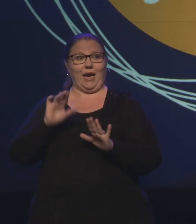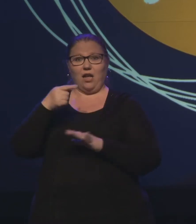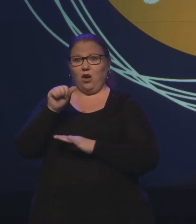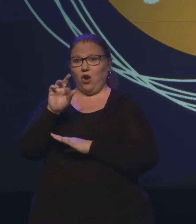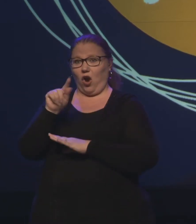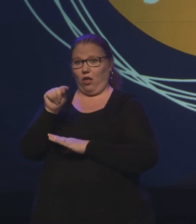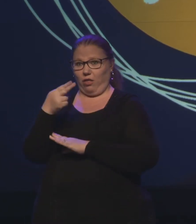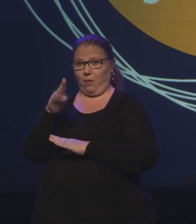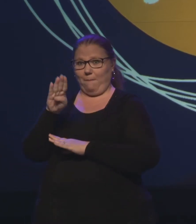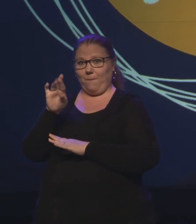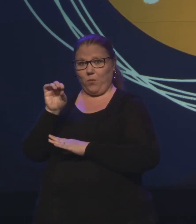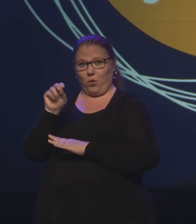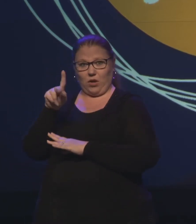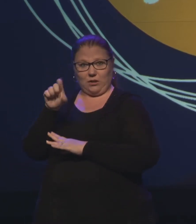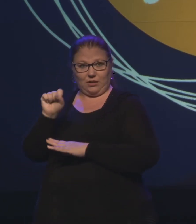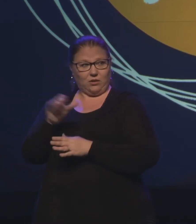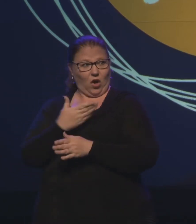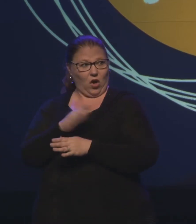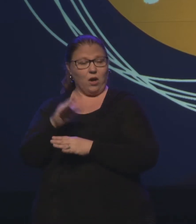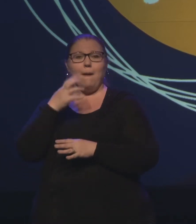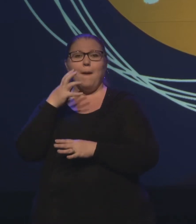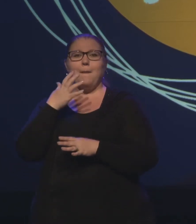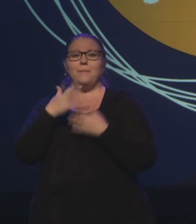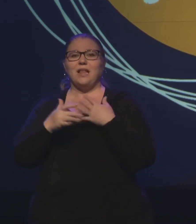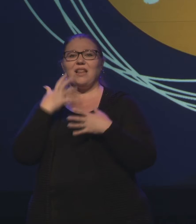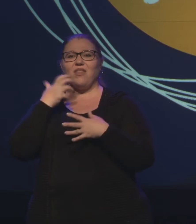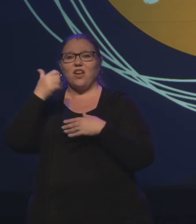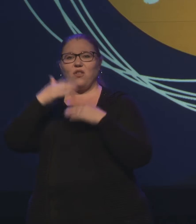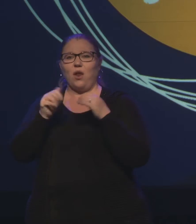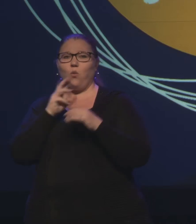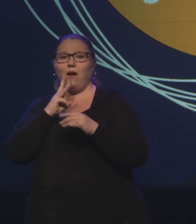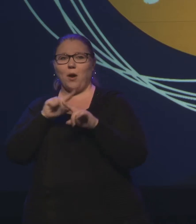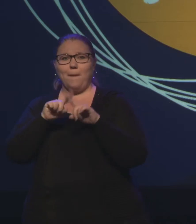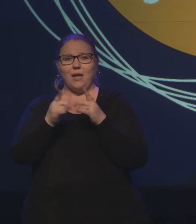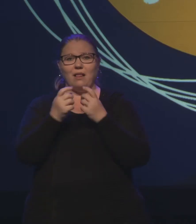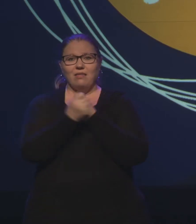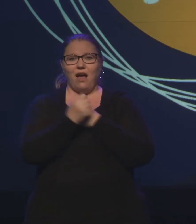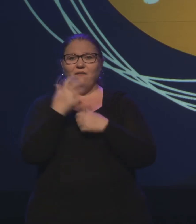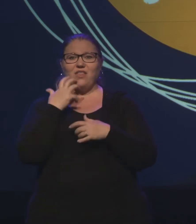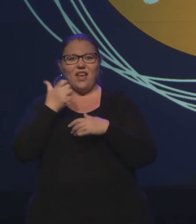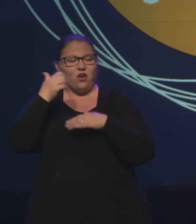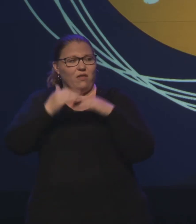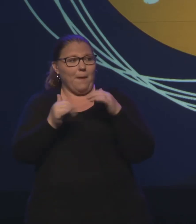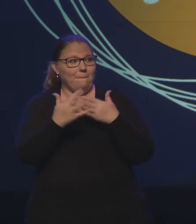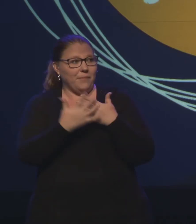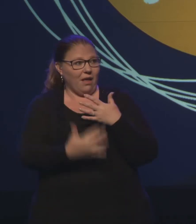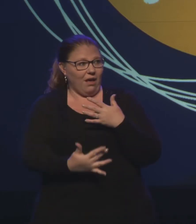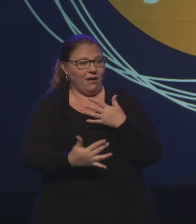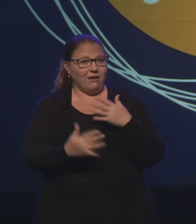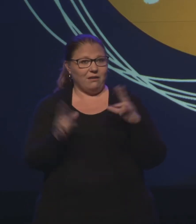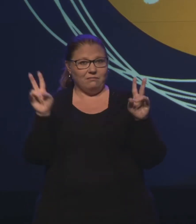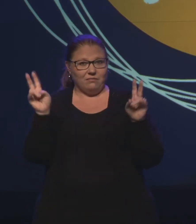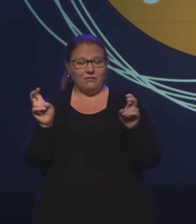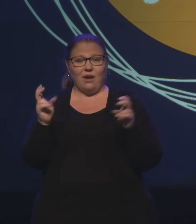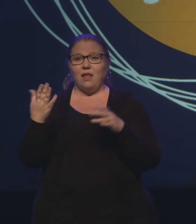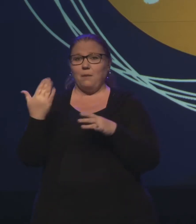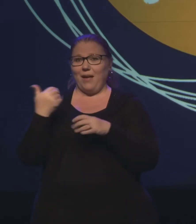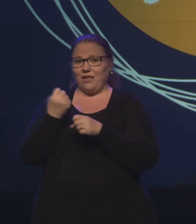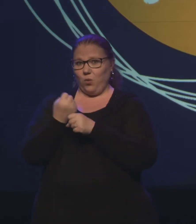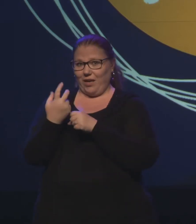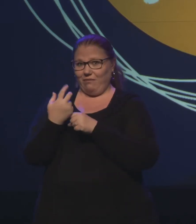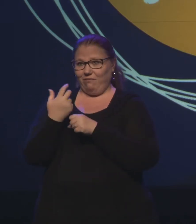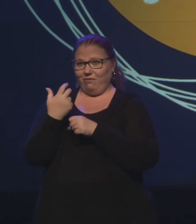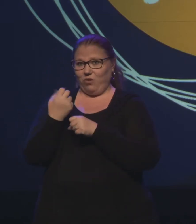lyric, that blood is thicker than water, but love is thicker than blood. And in these past 3 years, since my husband